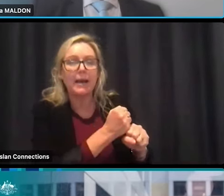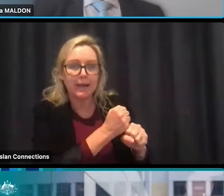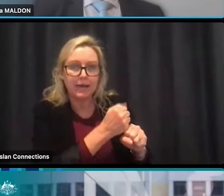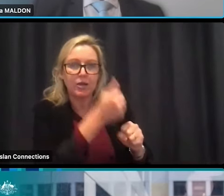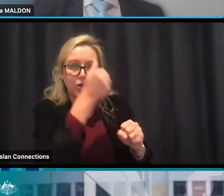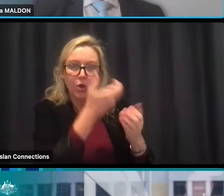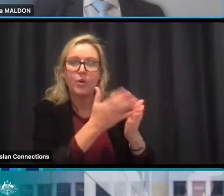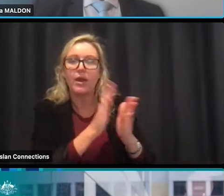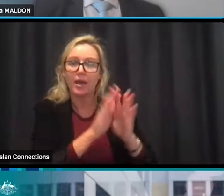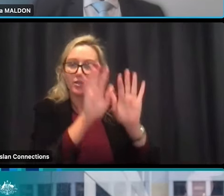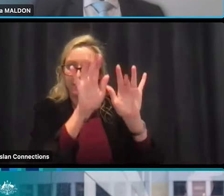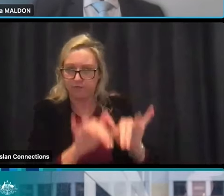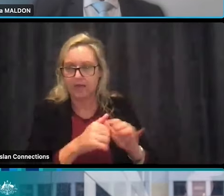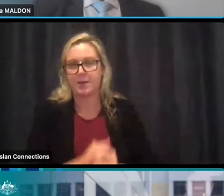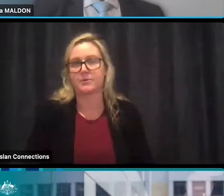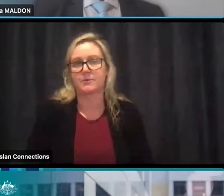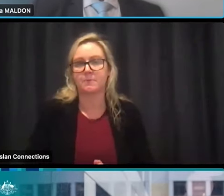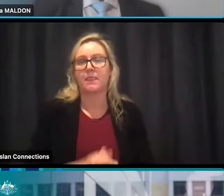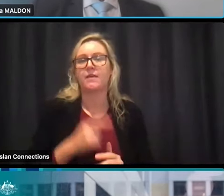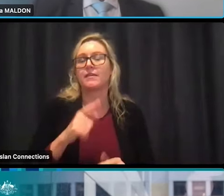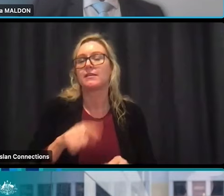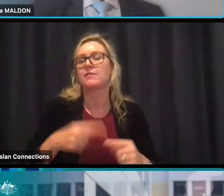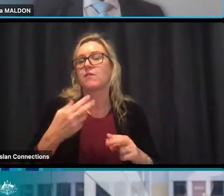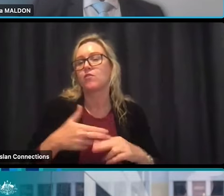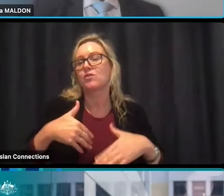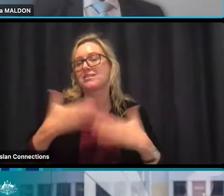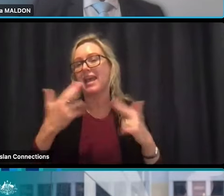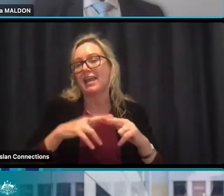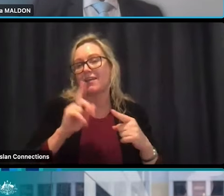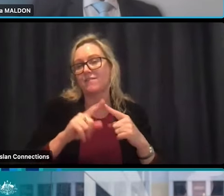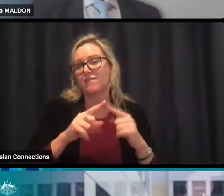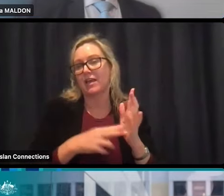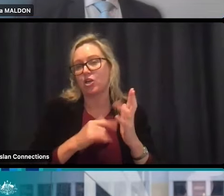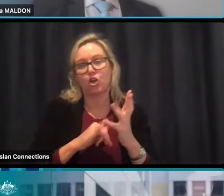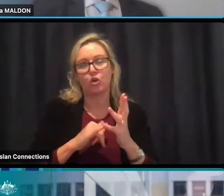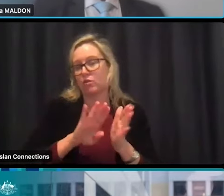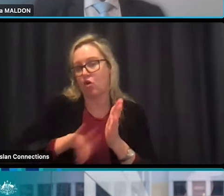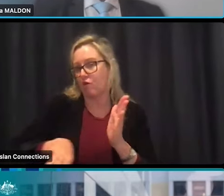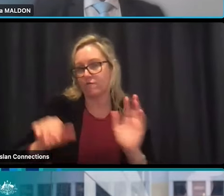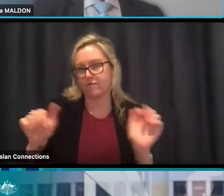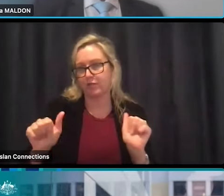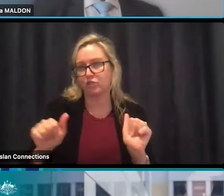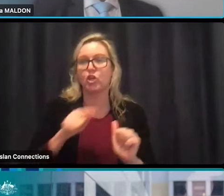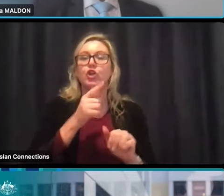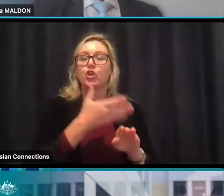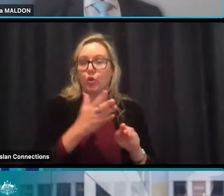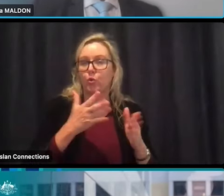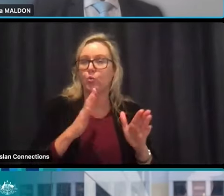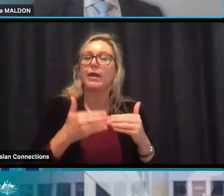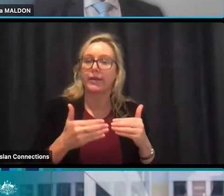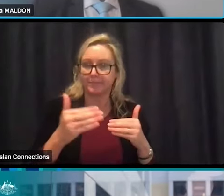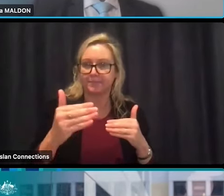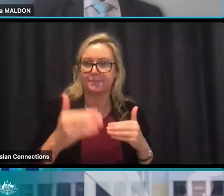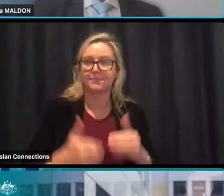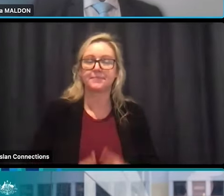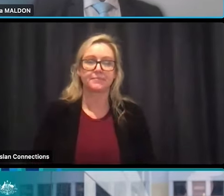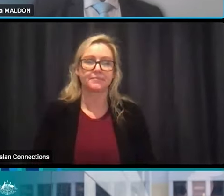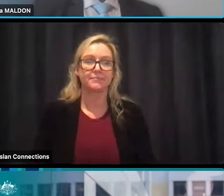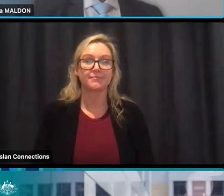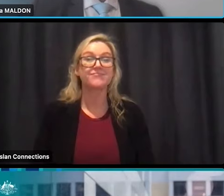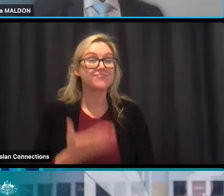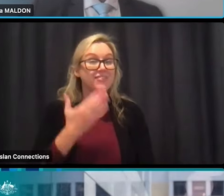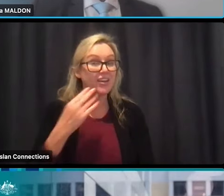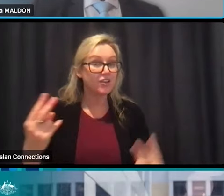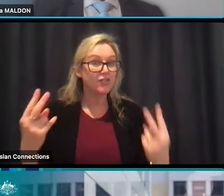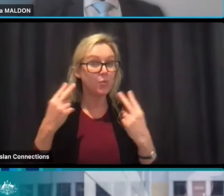now replaced the basic daily fee notes on the department's website. So look, thanks for listening, and it brings me to the end of